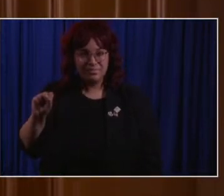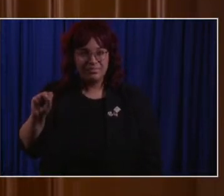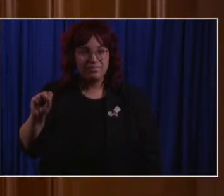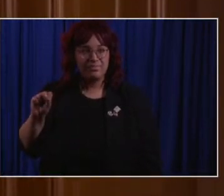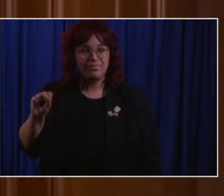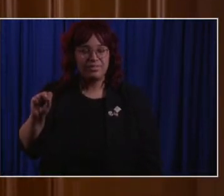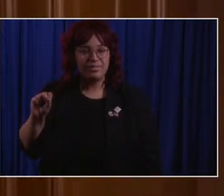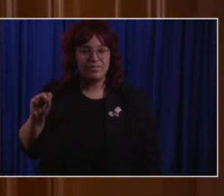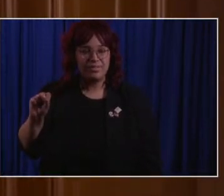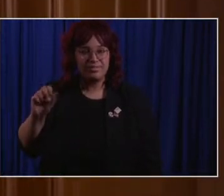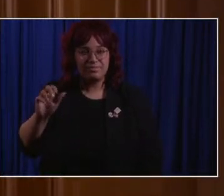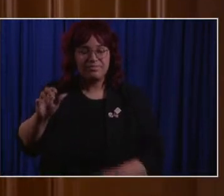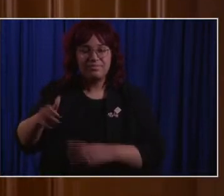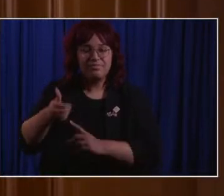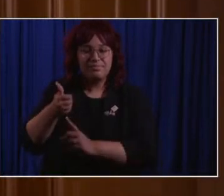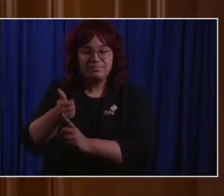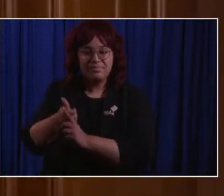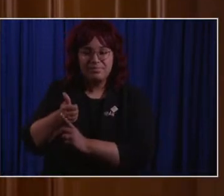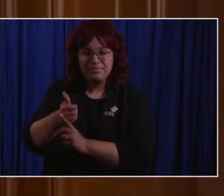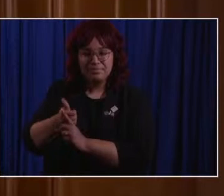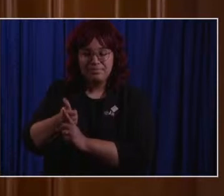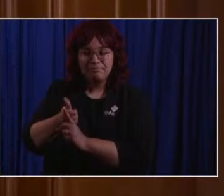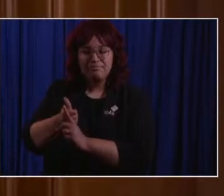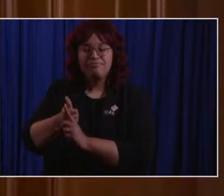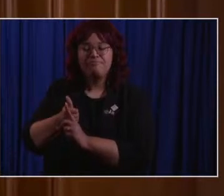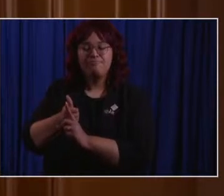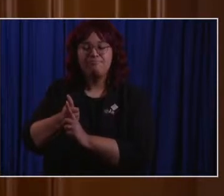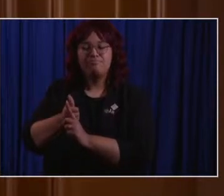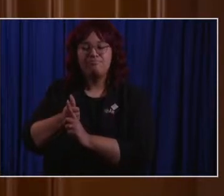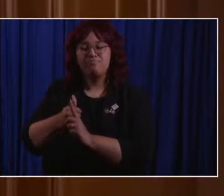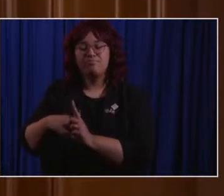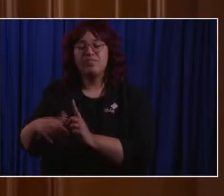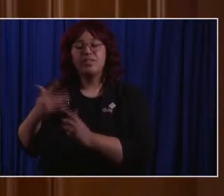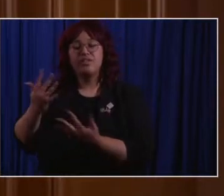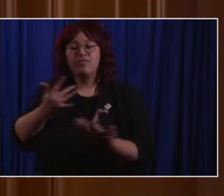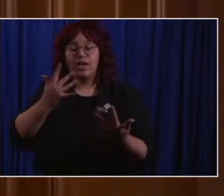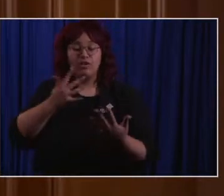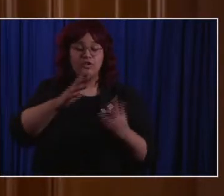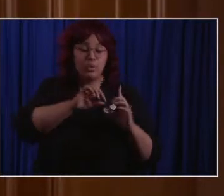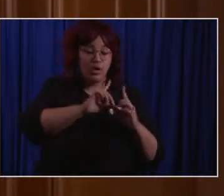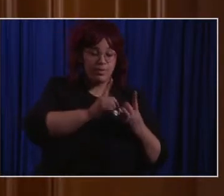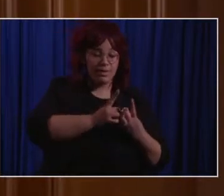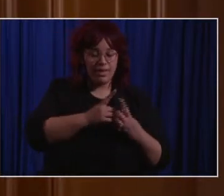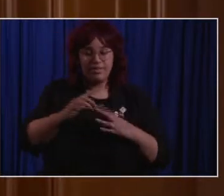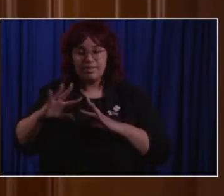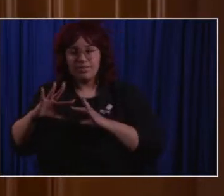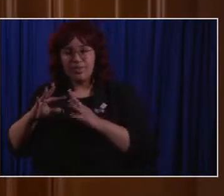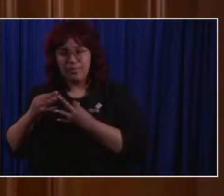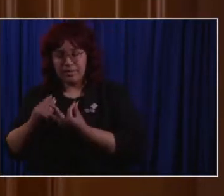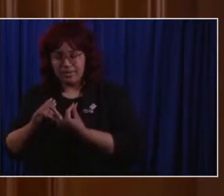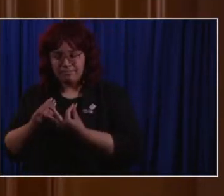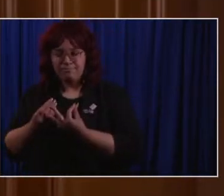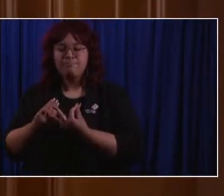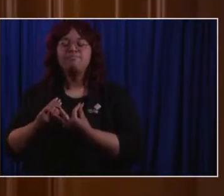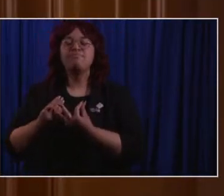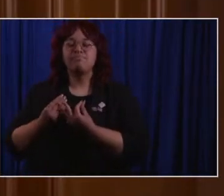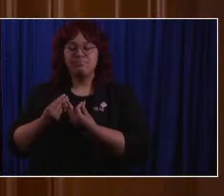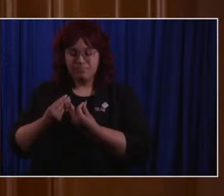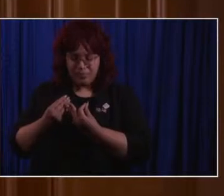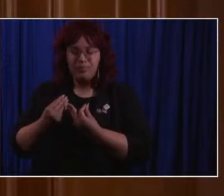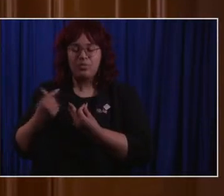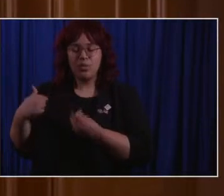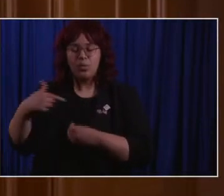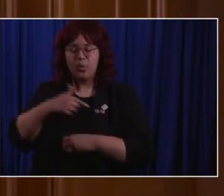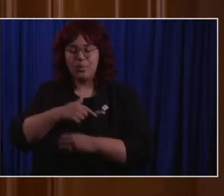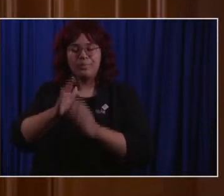family as well as the fire department in our thoughts and our prayers. Our first responders take